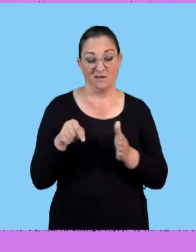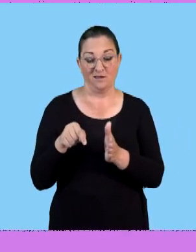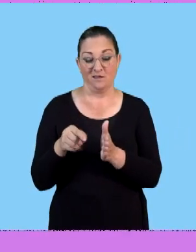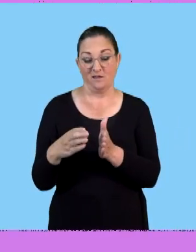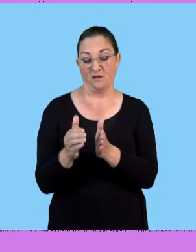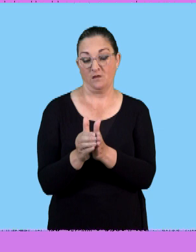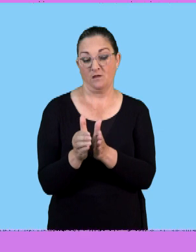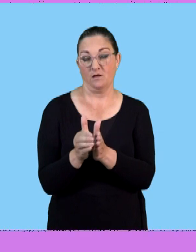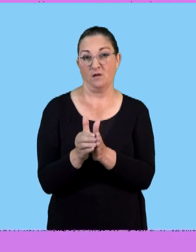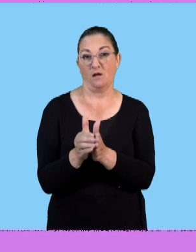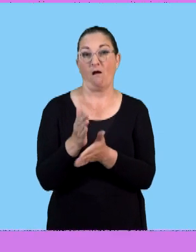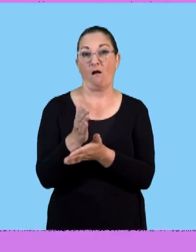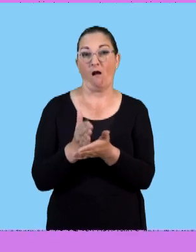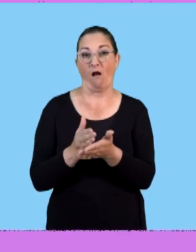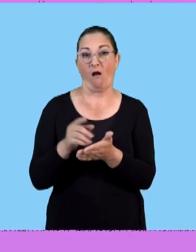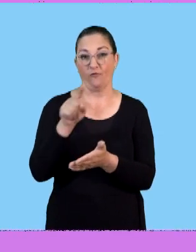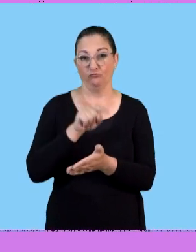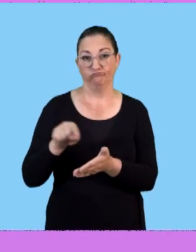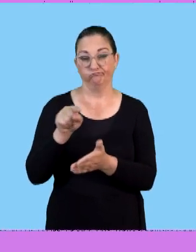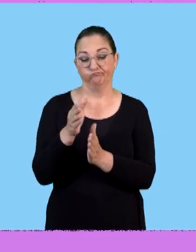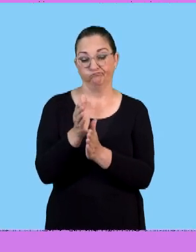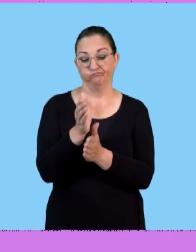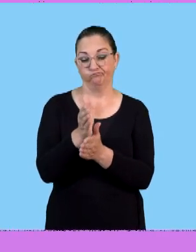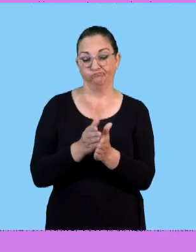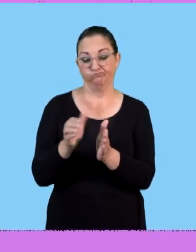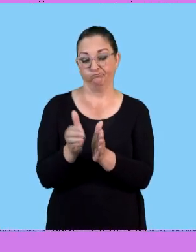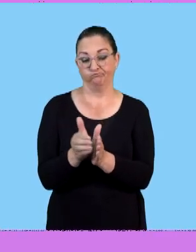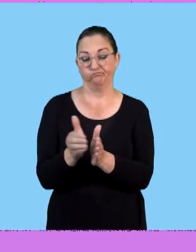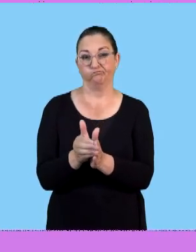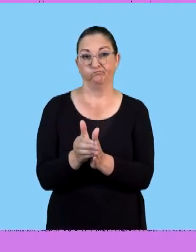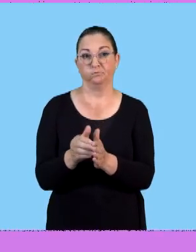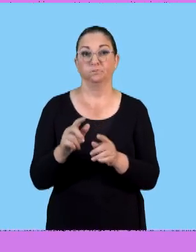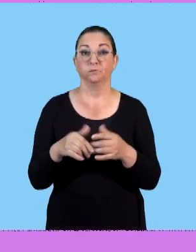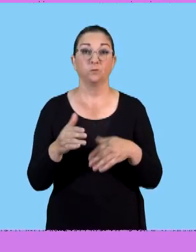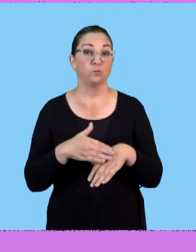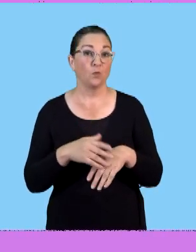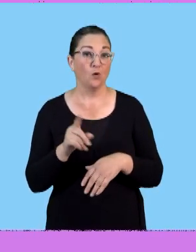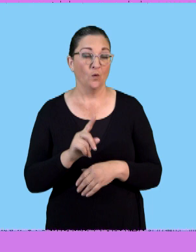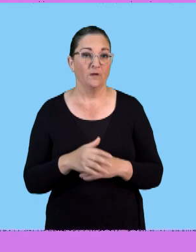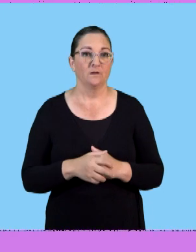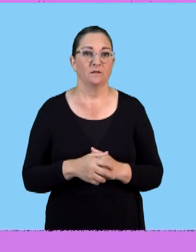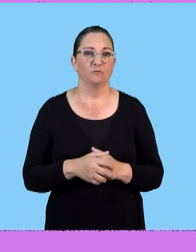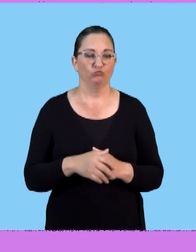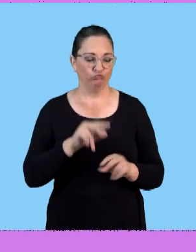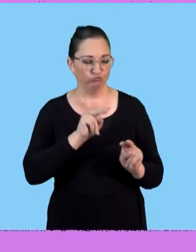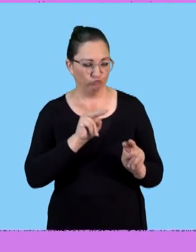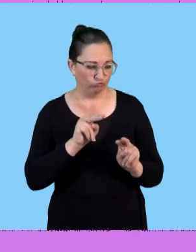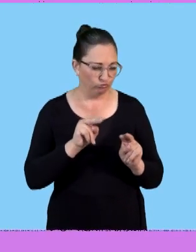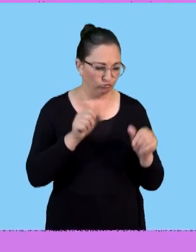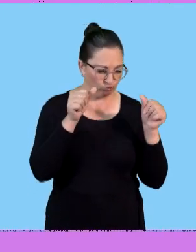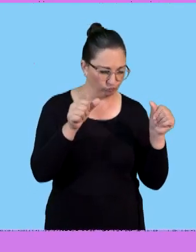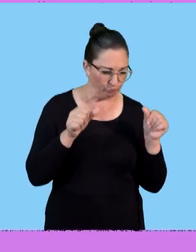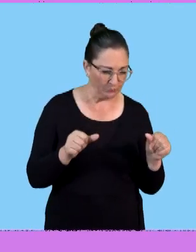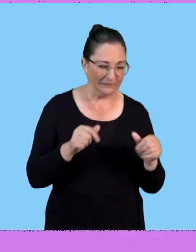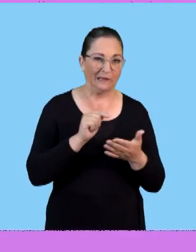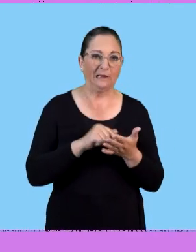shape at the one end of the pool and a semicircular shape at the other end of the pool. It further on says, carefully